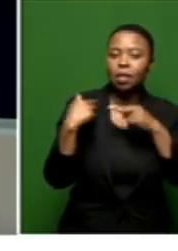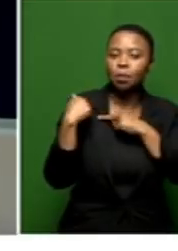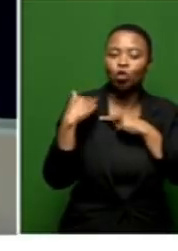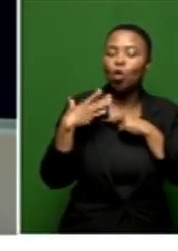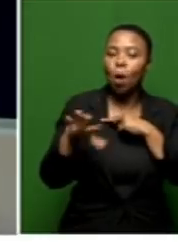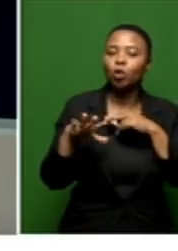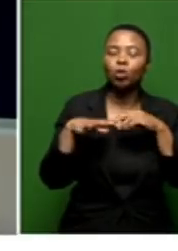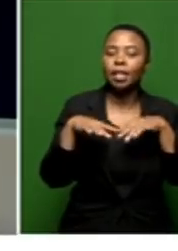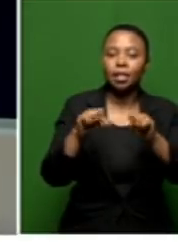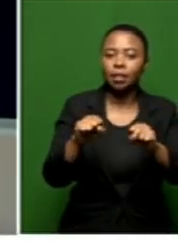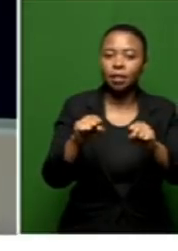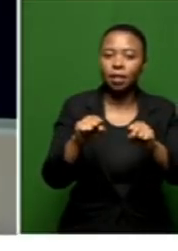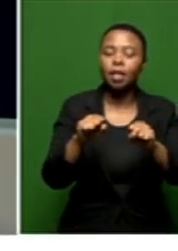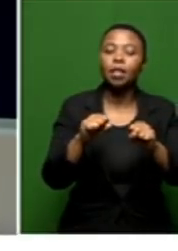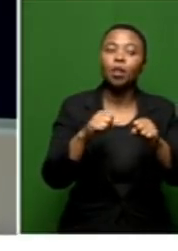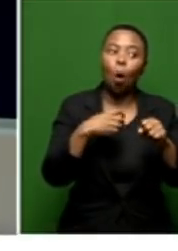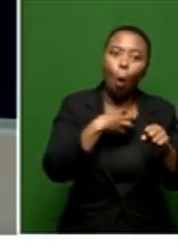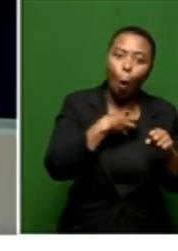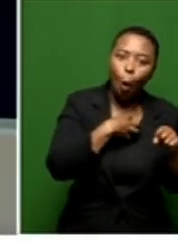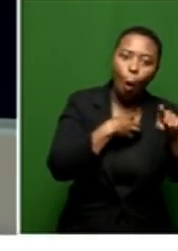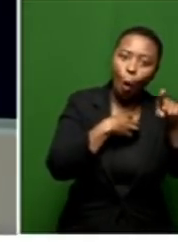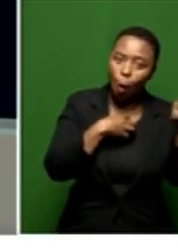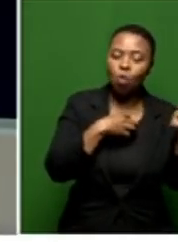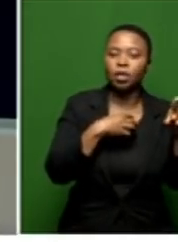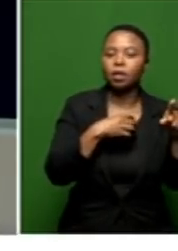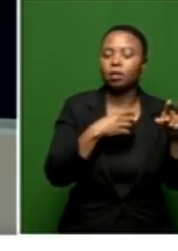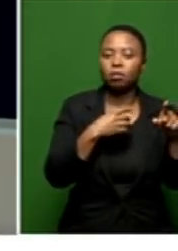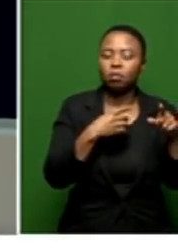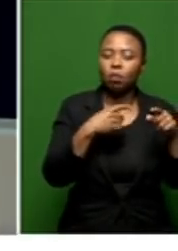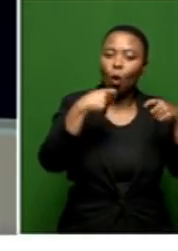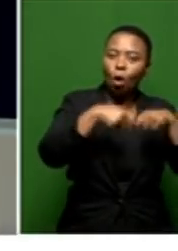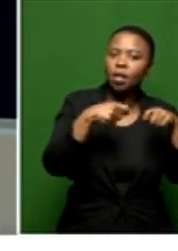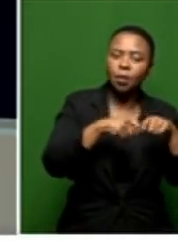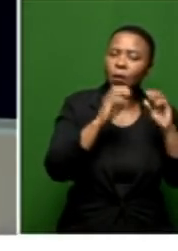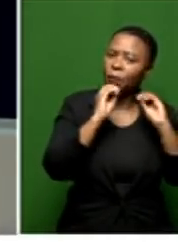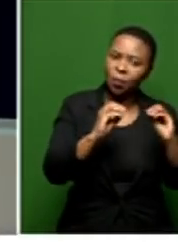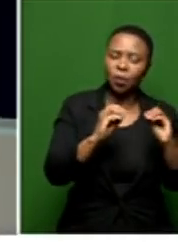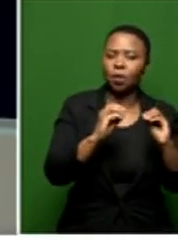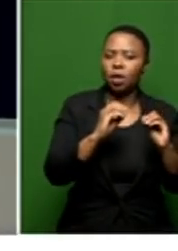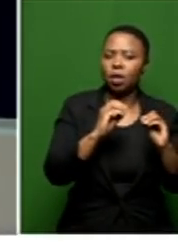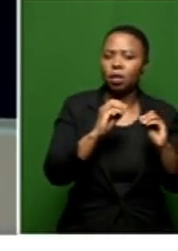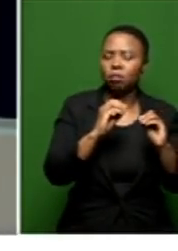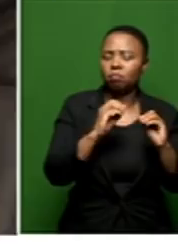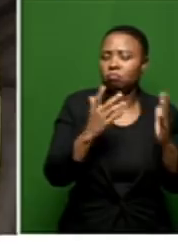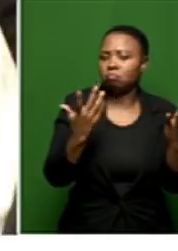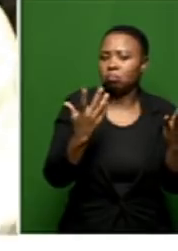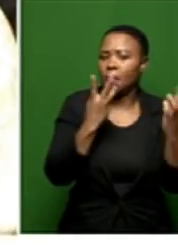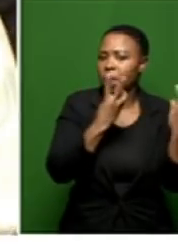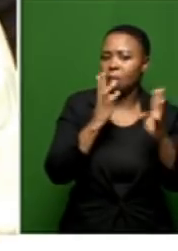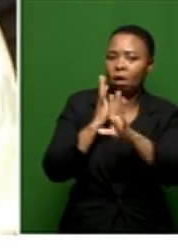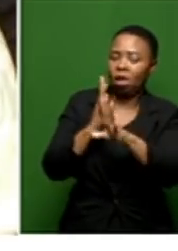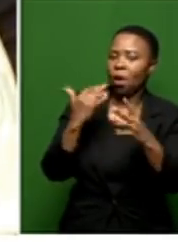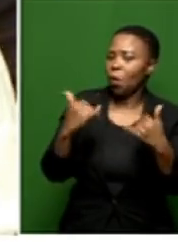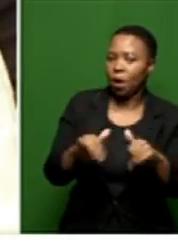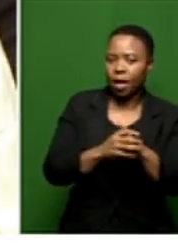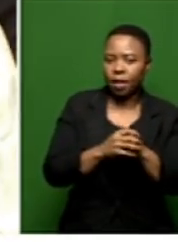for their own contribution in the turnout that we've seen. Well, there were